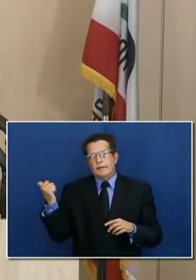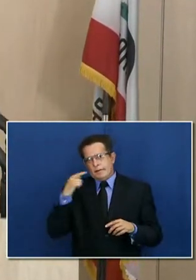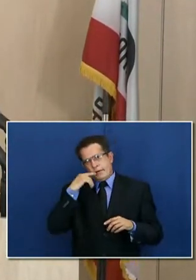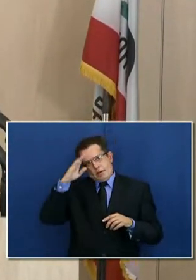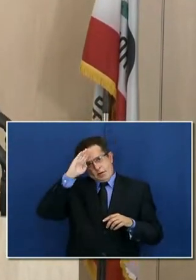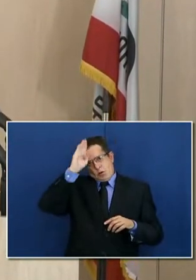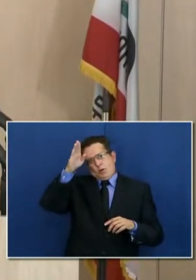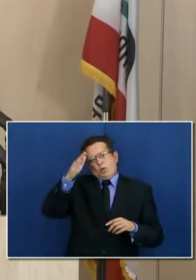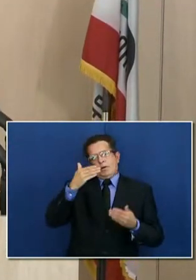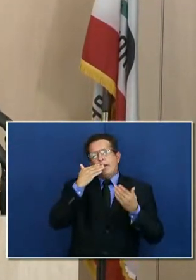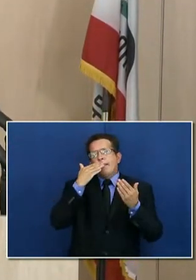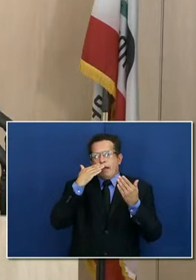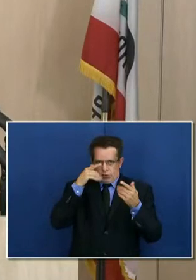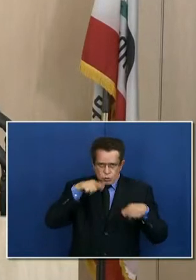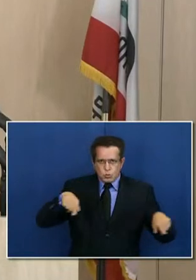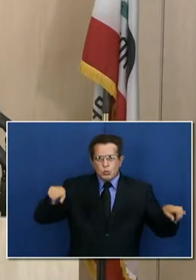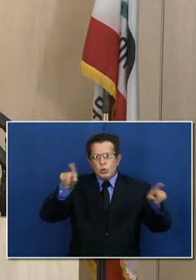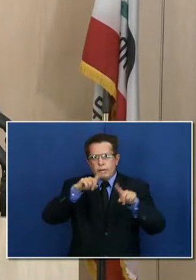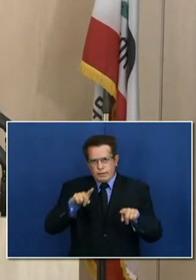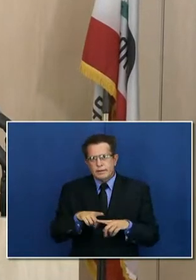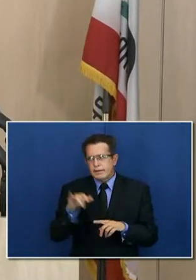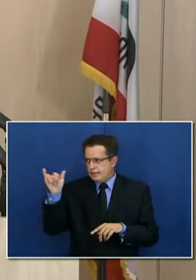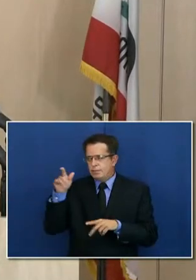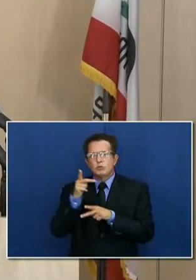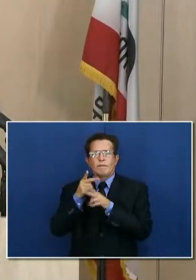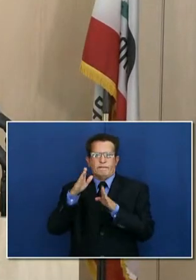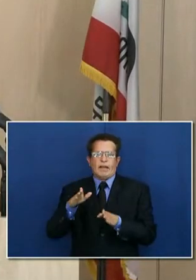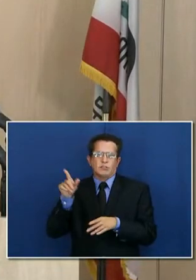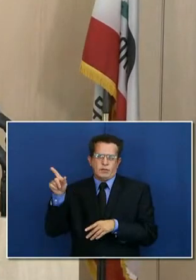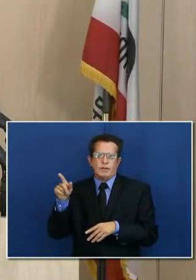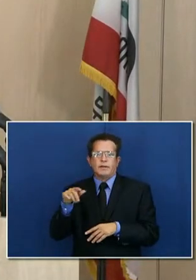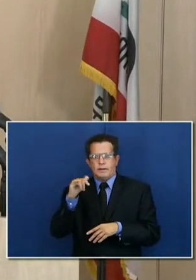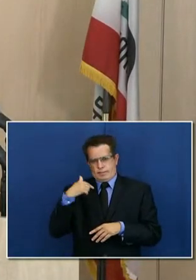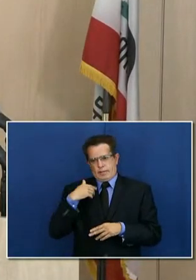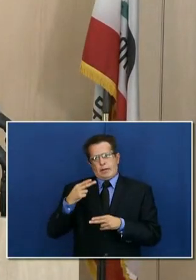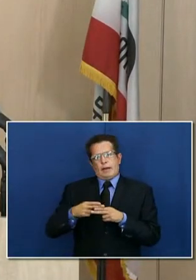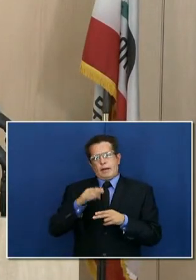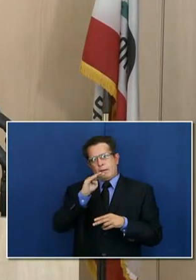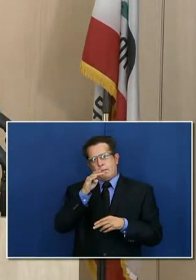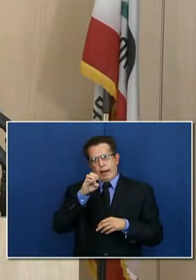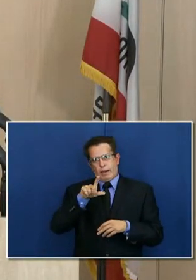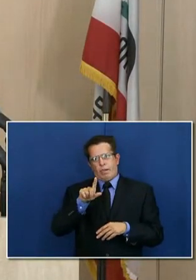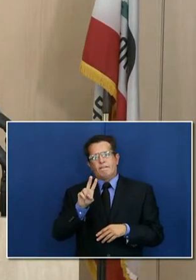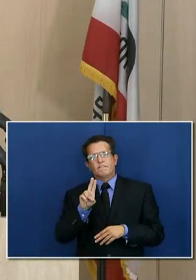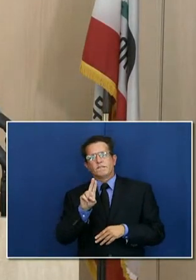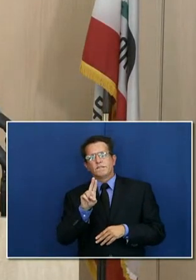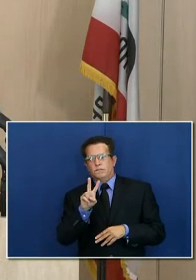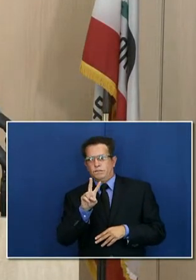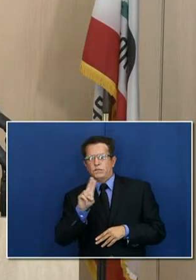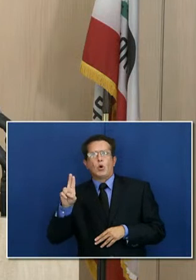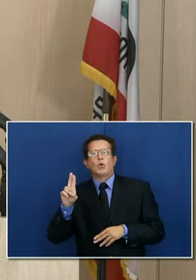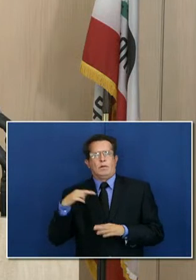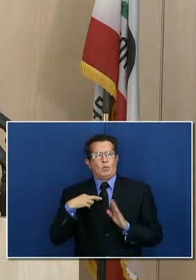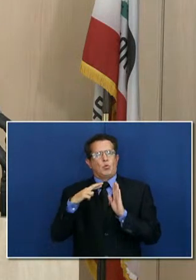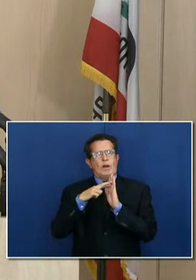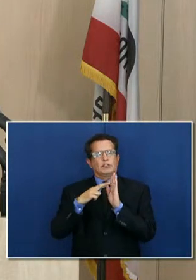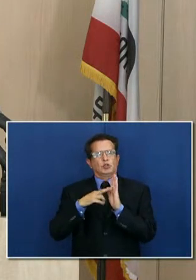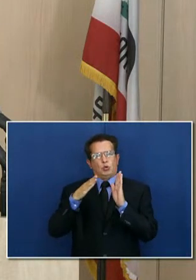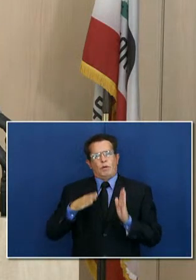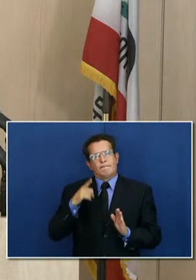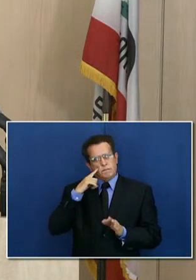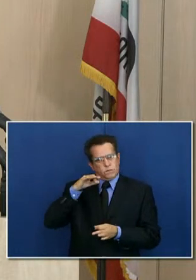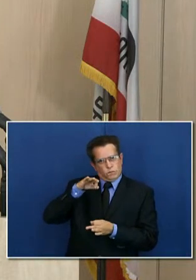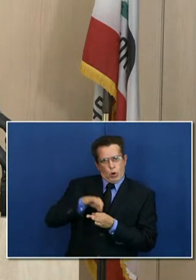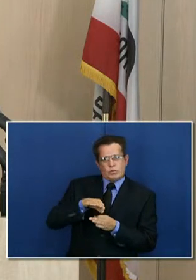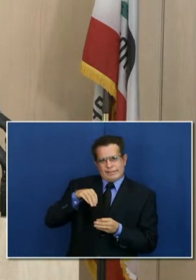Thank you so much, Supervisor Fletcher. Let me introduce myself. My name is Michael Vu. I'm the Registrar of Voters for the county. Let me brief you.